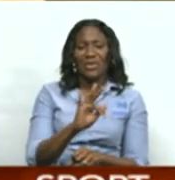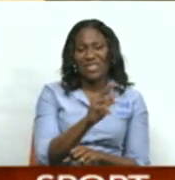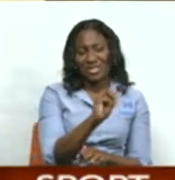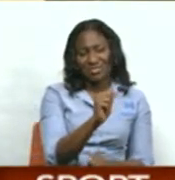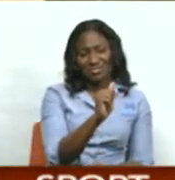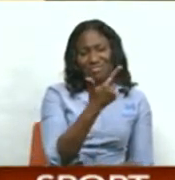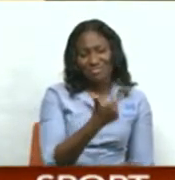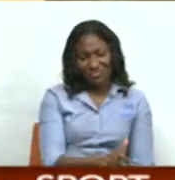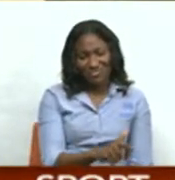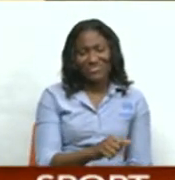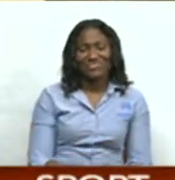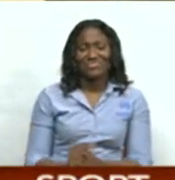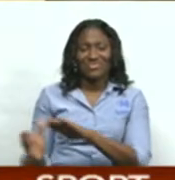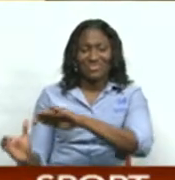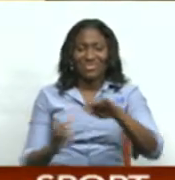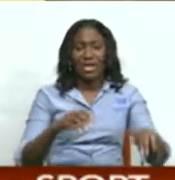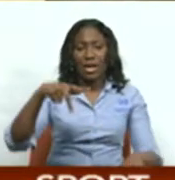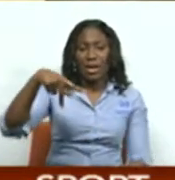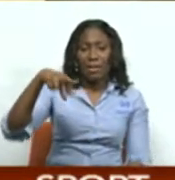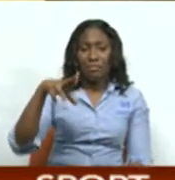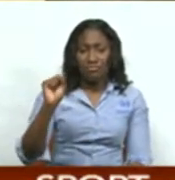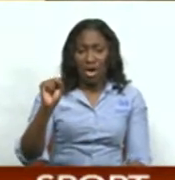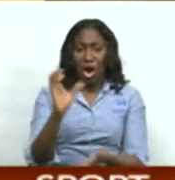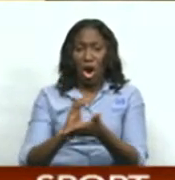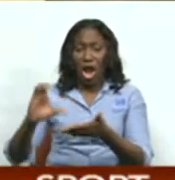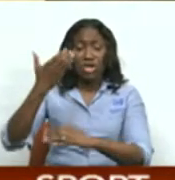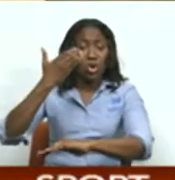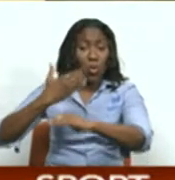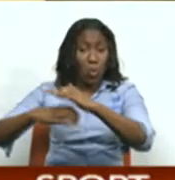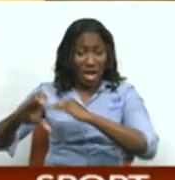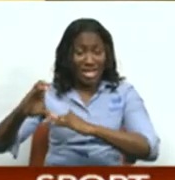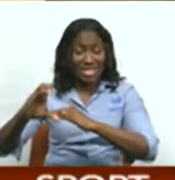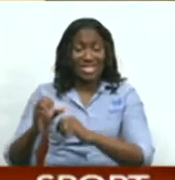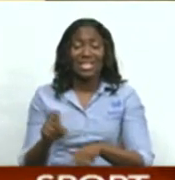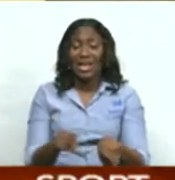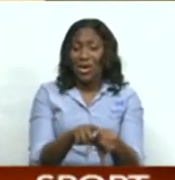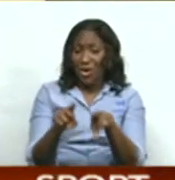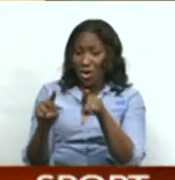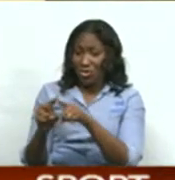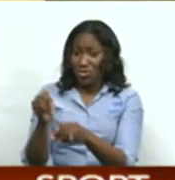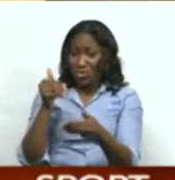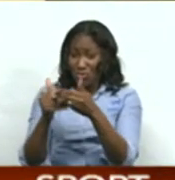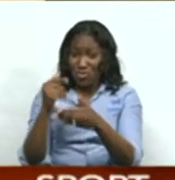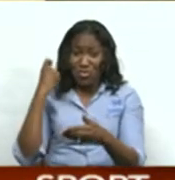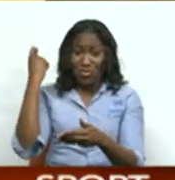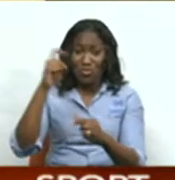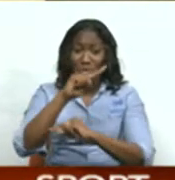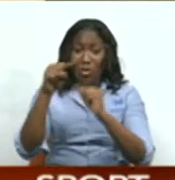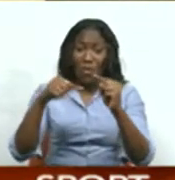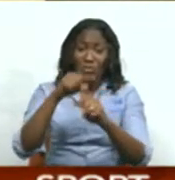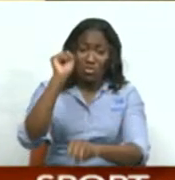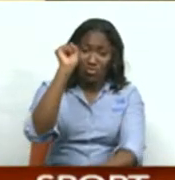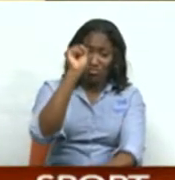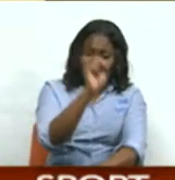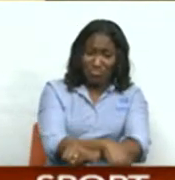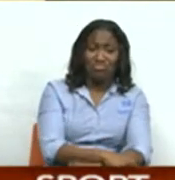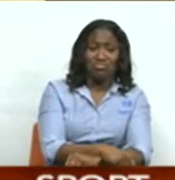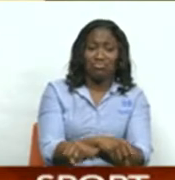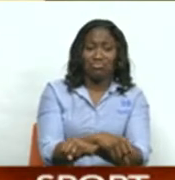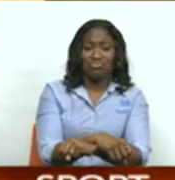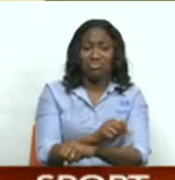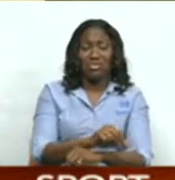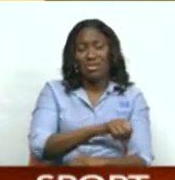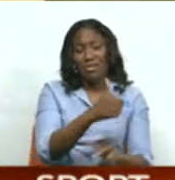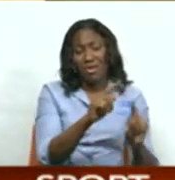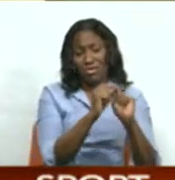standings. Presentation College Chaguanas got one step closer to winning the title when they scored a comprehensive